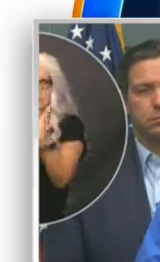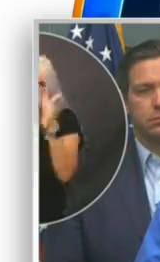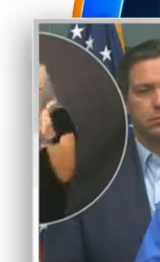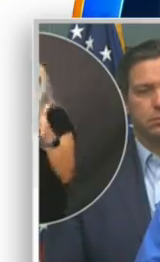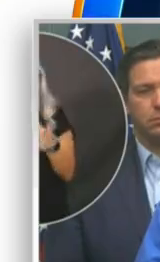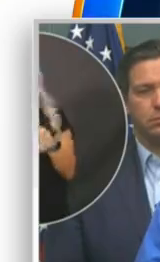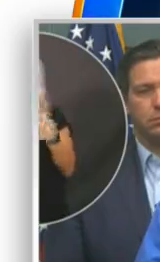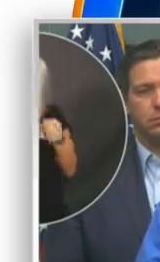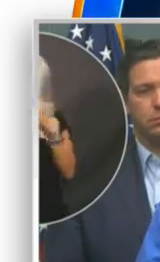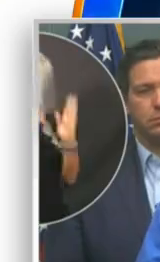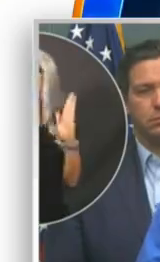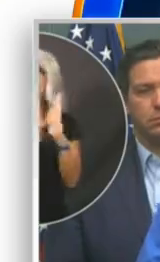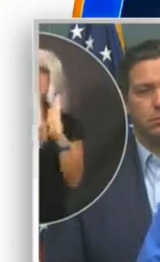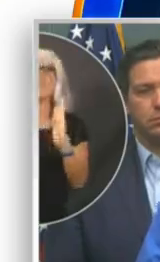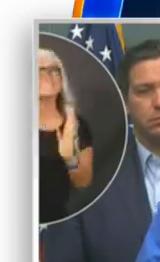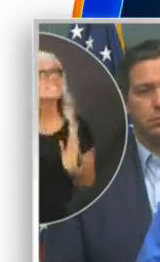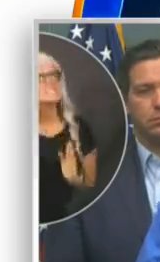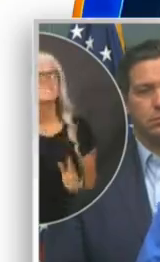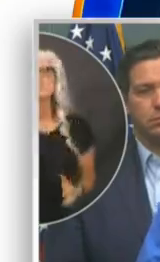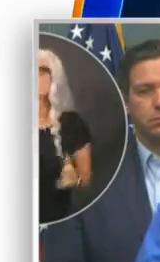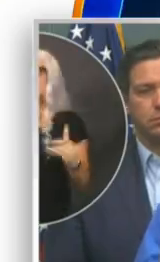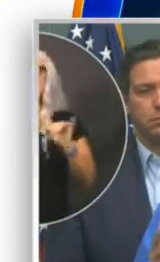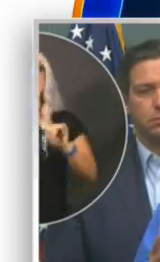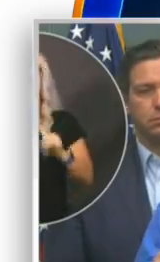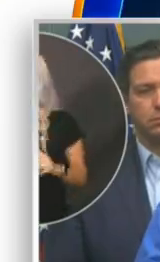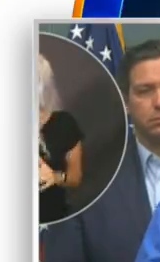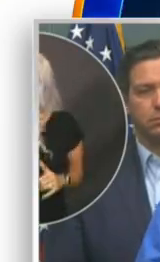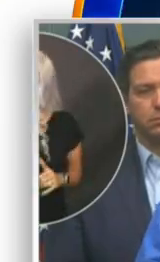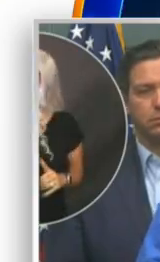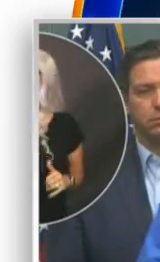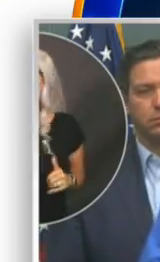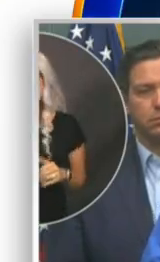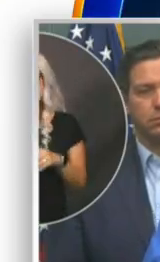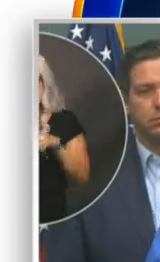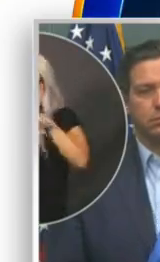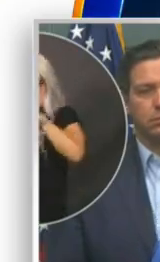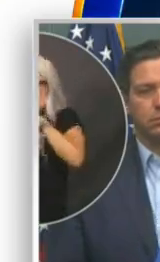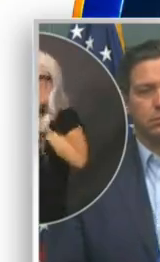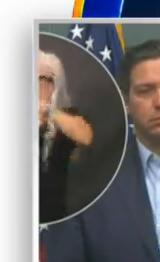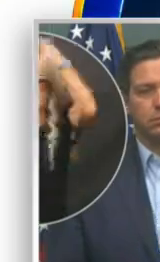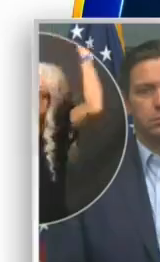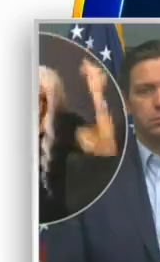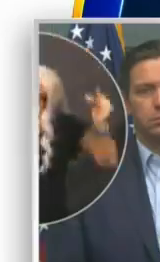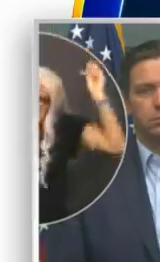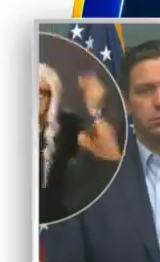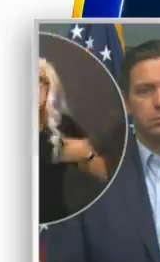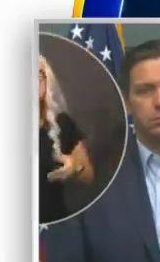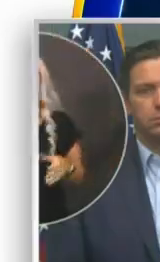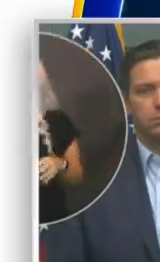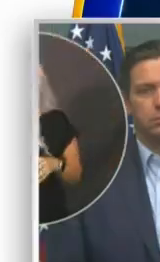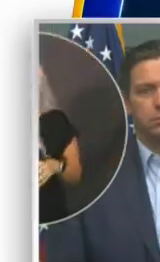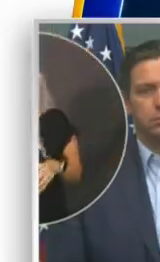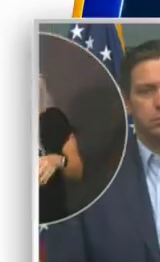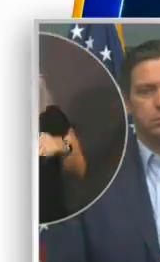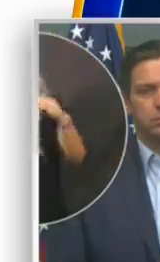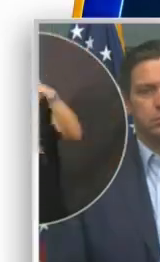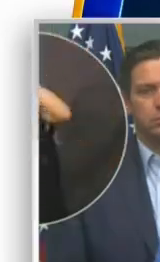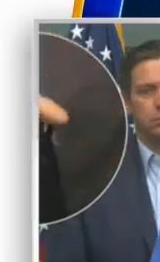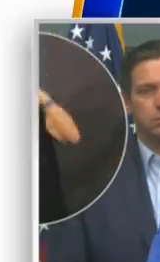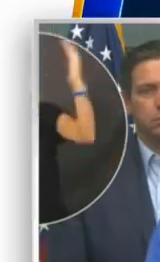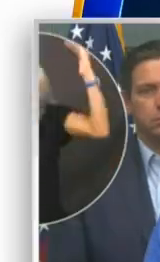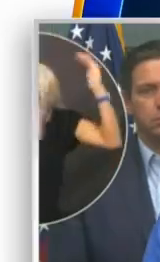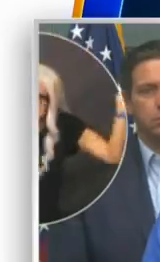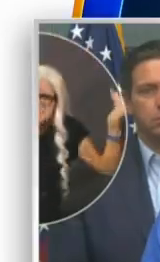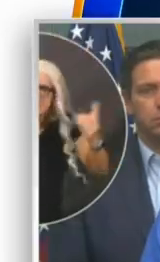as a blanket, sleeping bag, mattress, or even potentially helmets. If there are flash flood warnings in